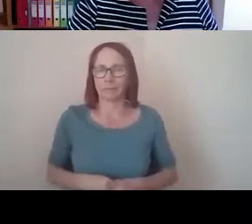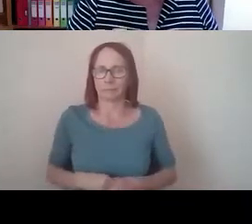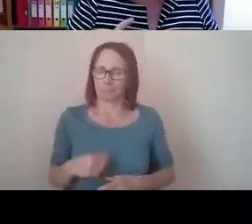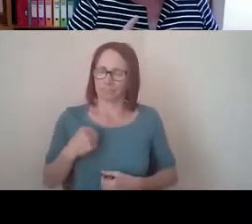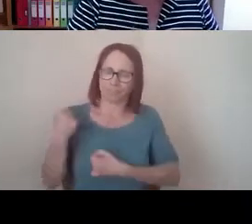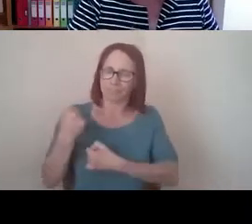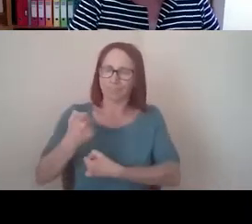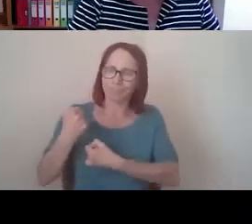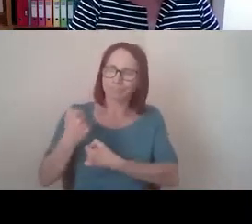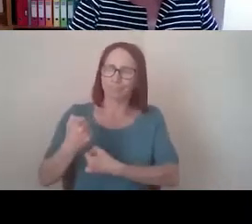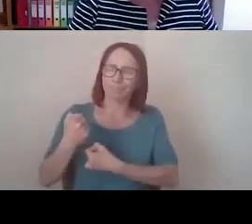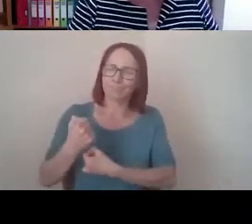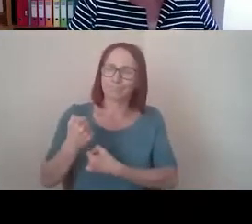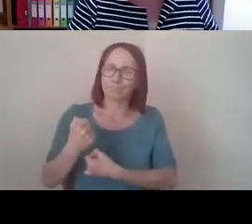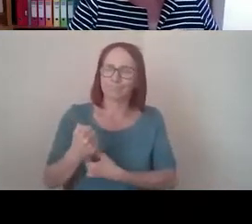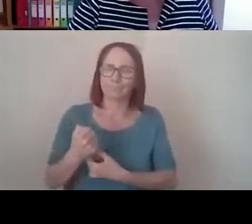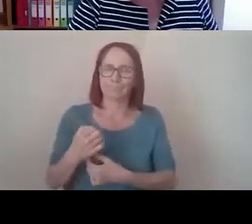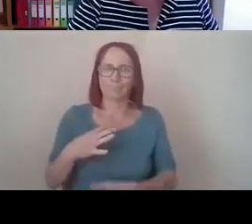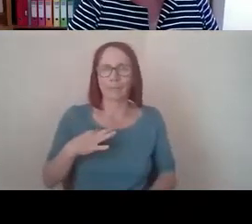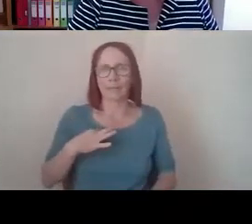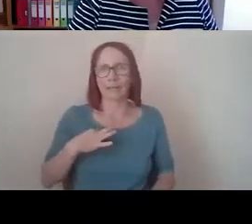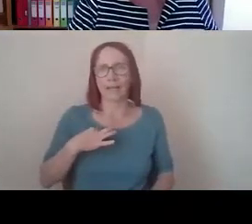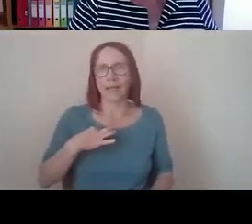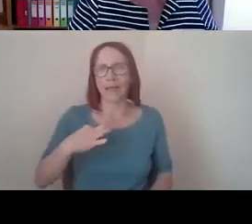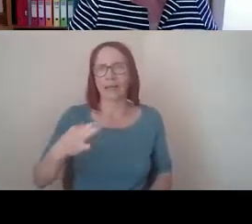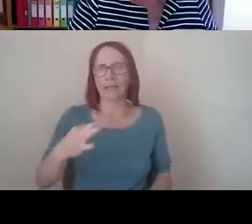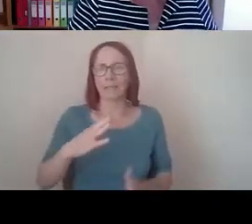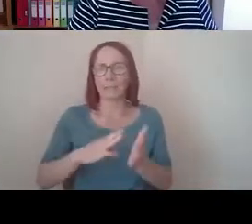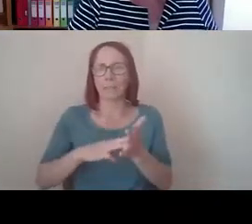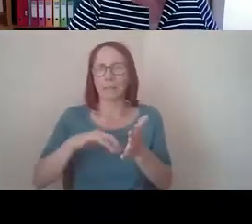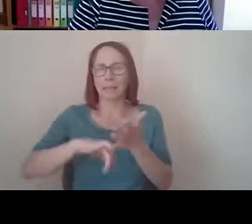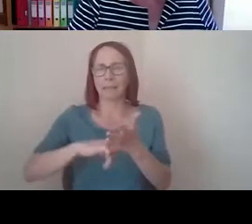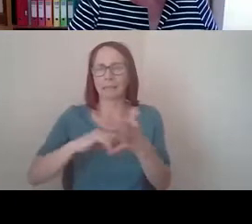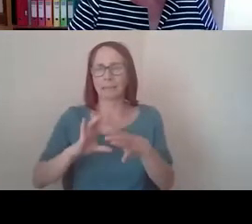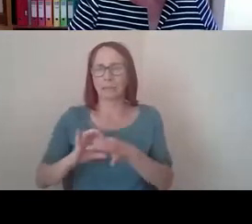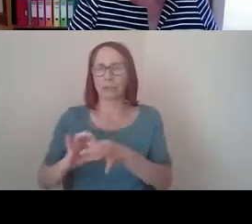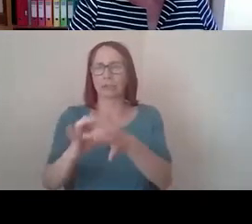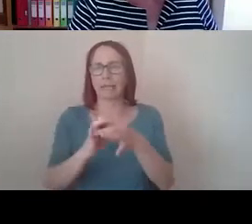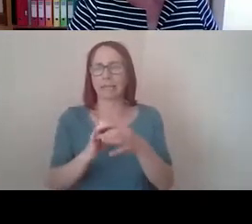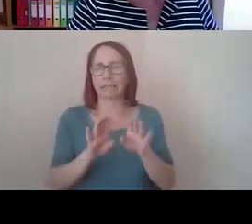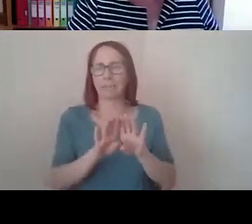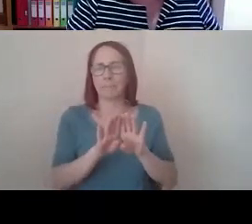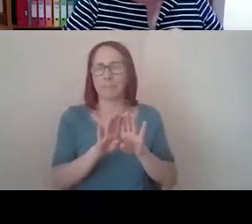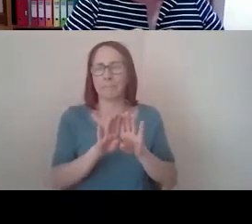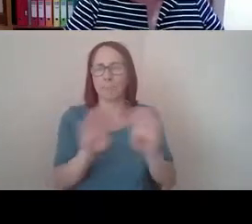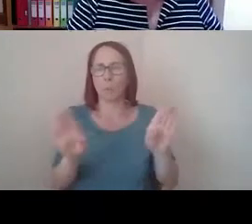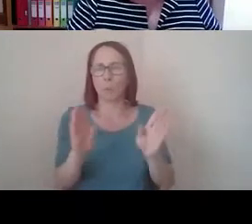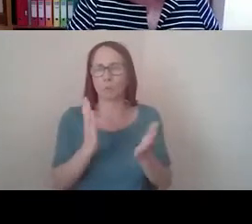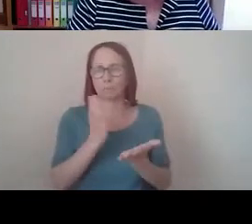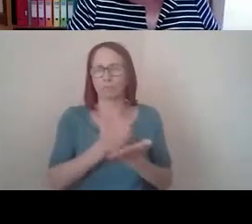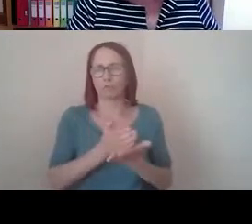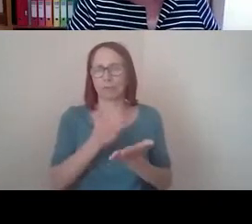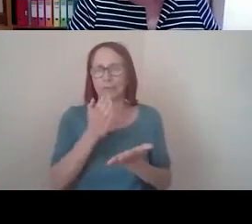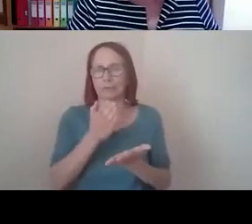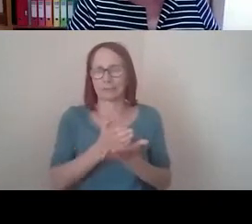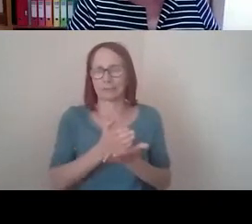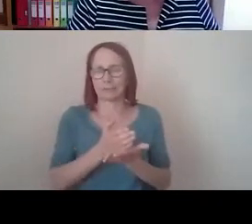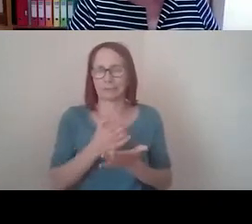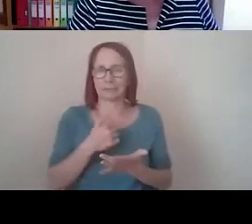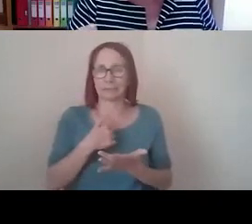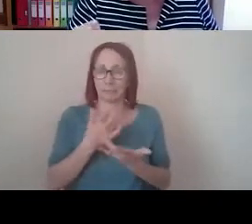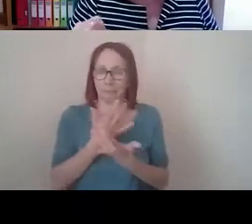active. I was elected to the MS Society's Board of Trustees, which gave me a lot of